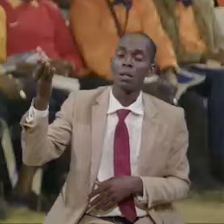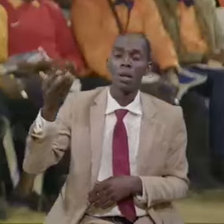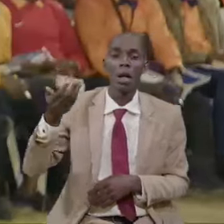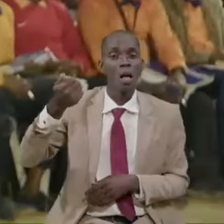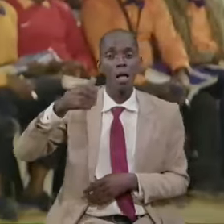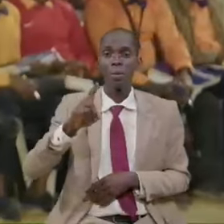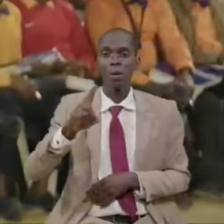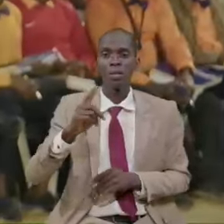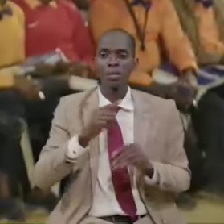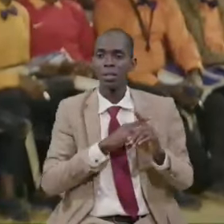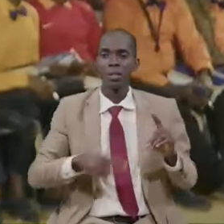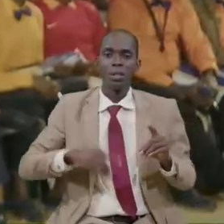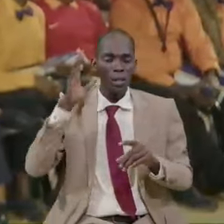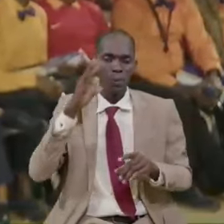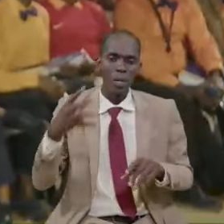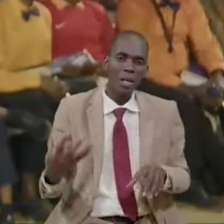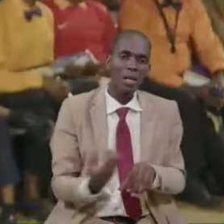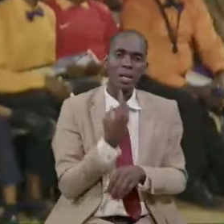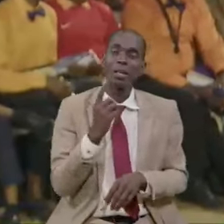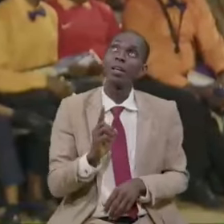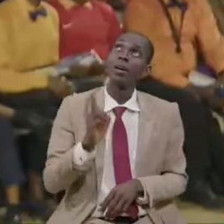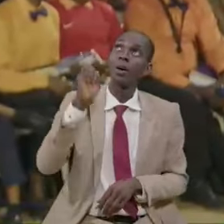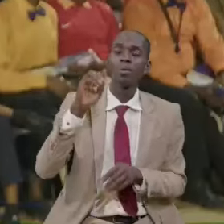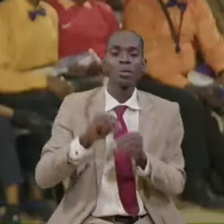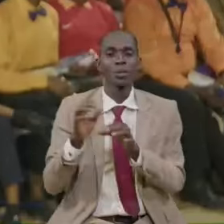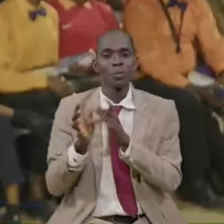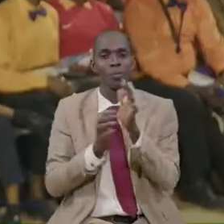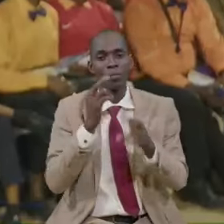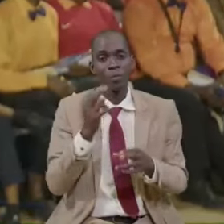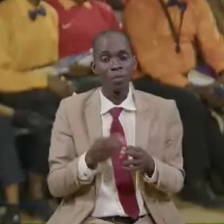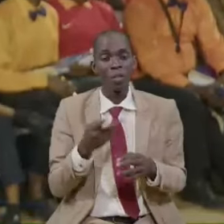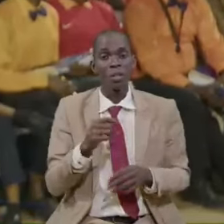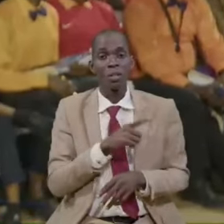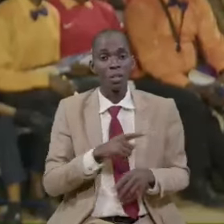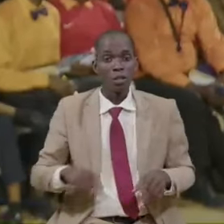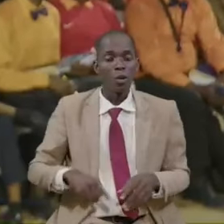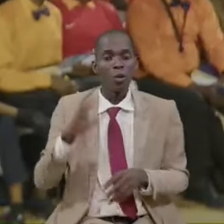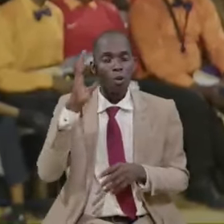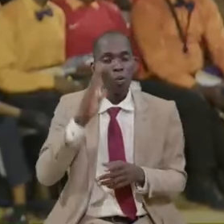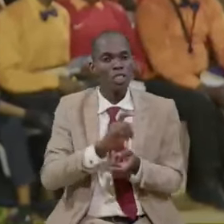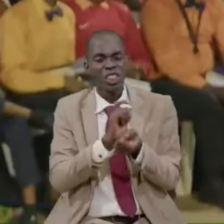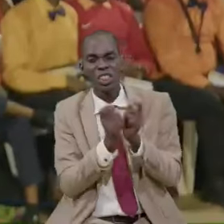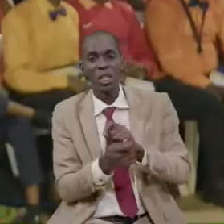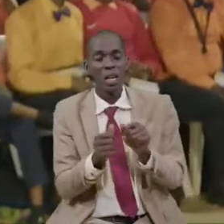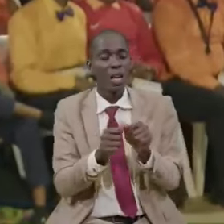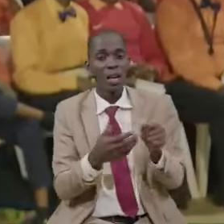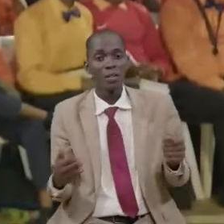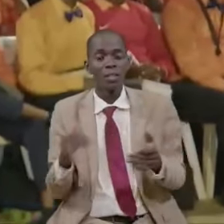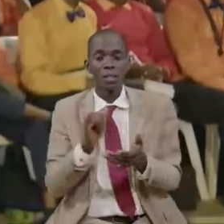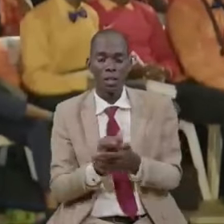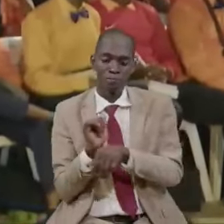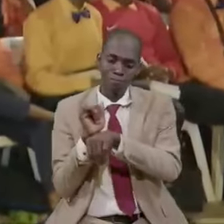raise you up. The Lord will change everything that holds you down. The law